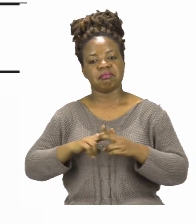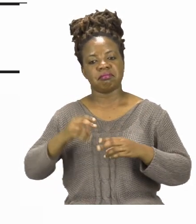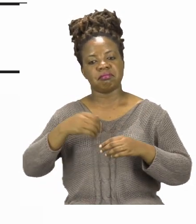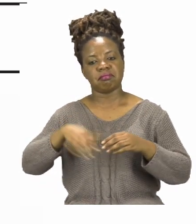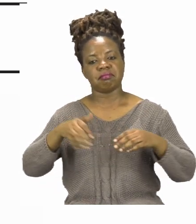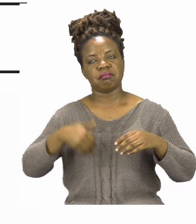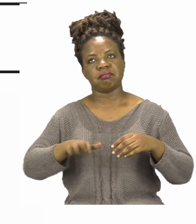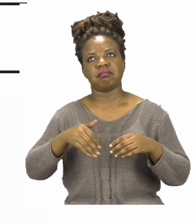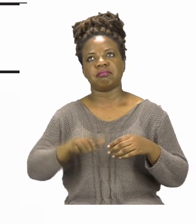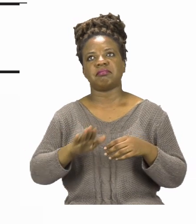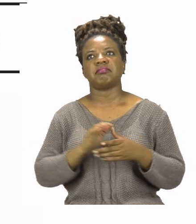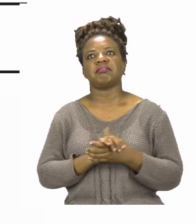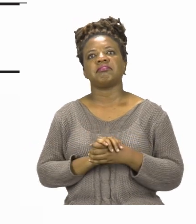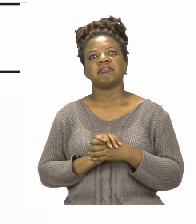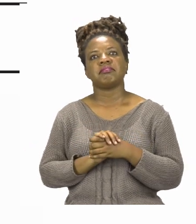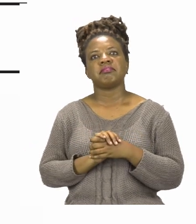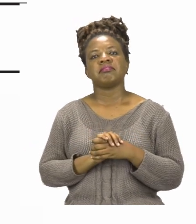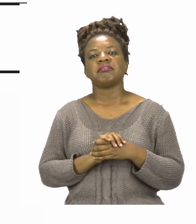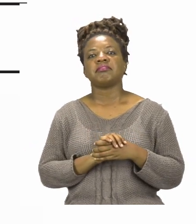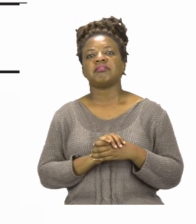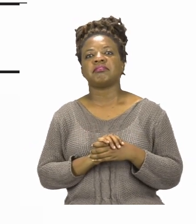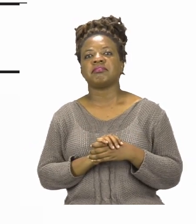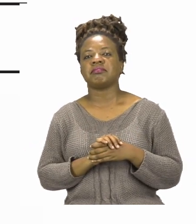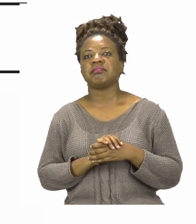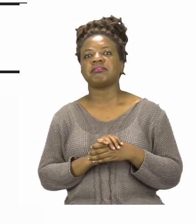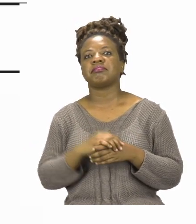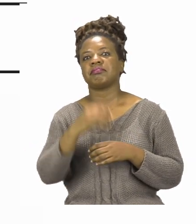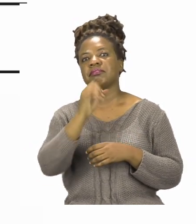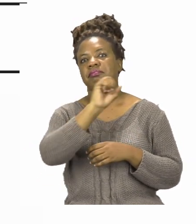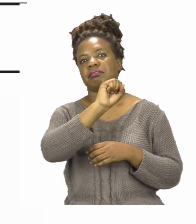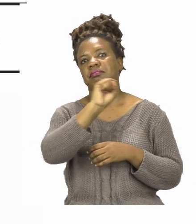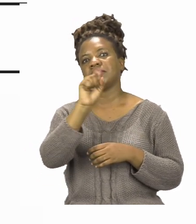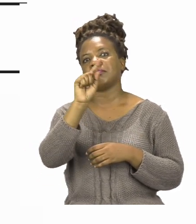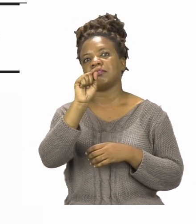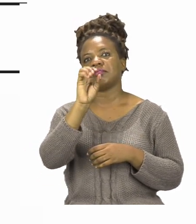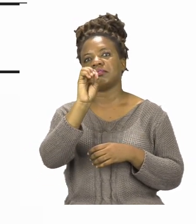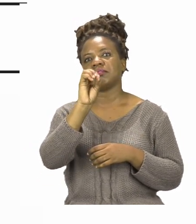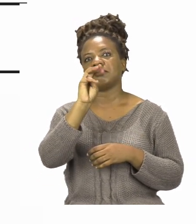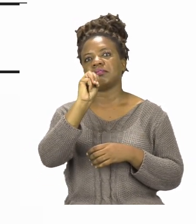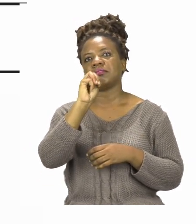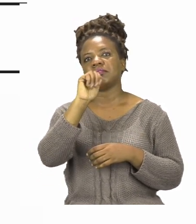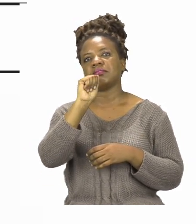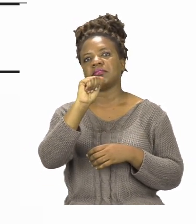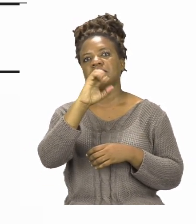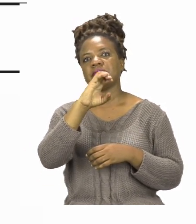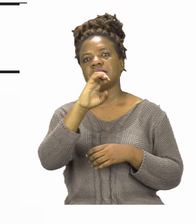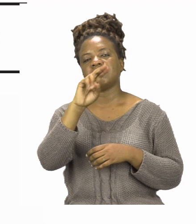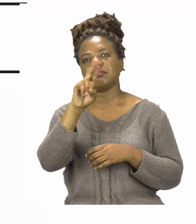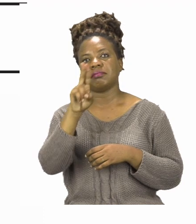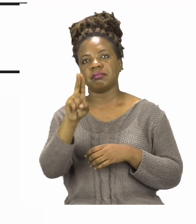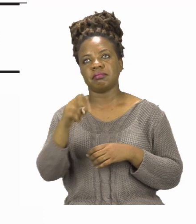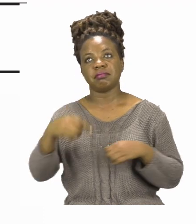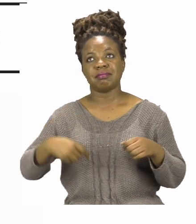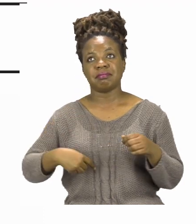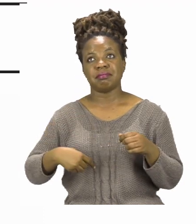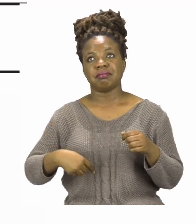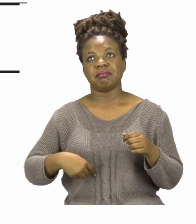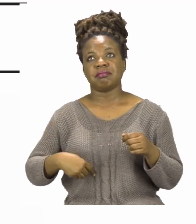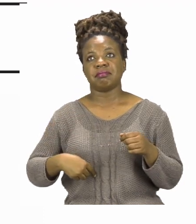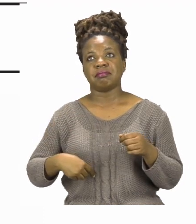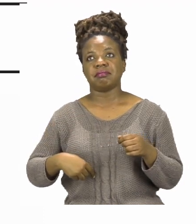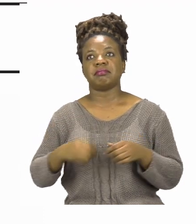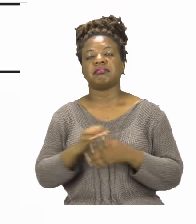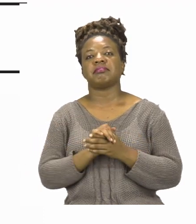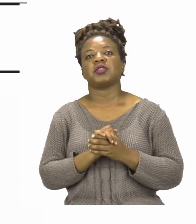the stomach. Now the stomach is where all the delicious food goes to. So if we